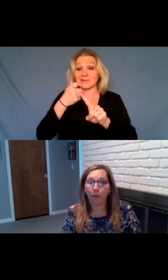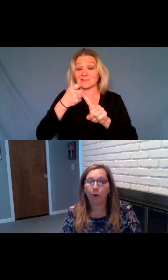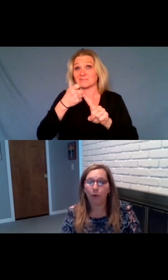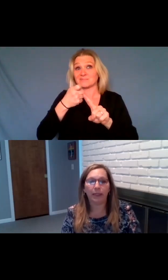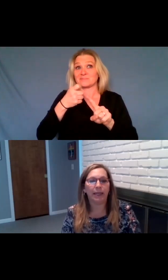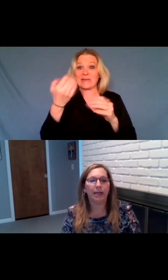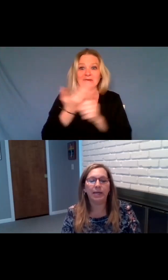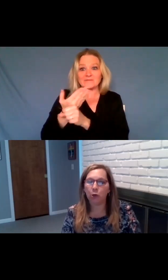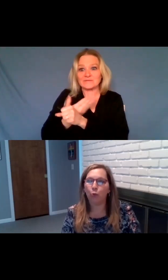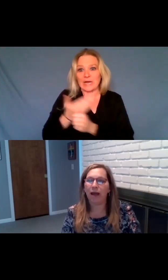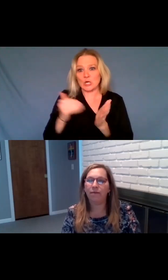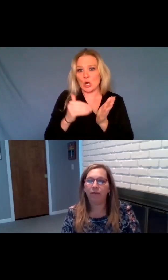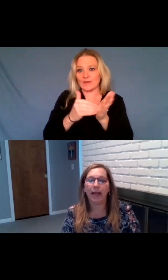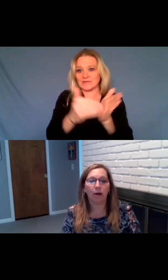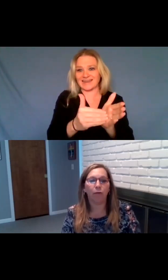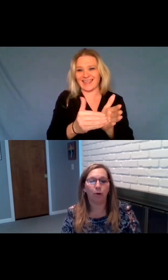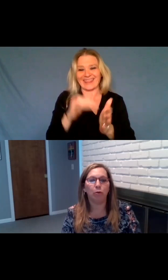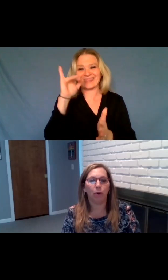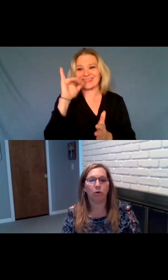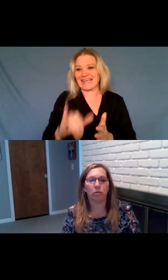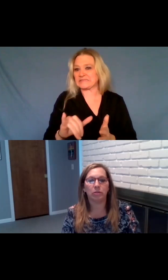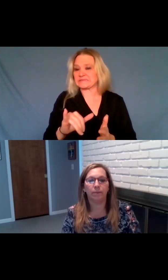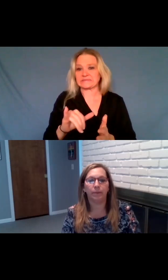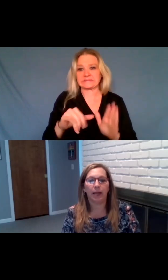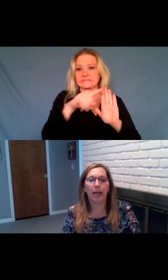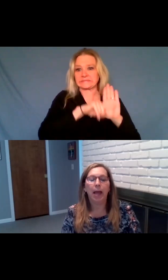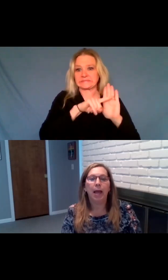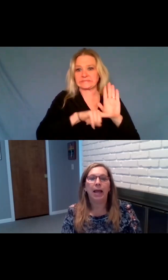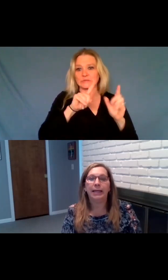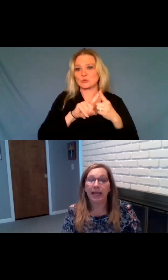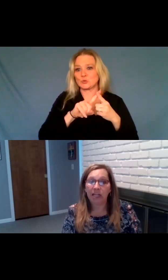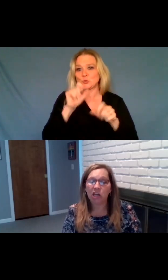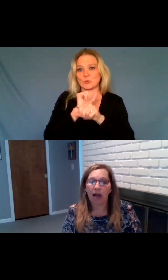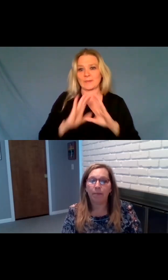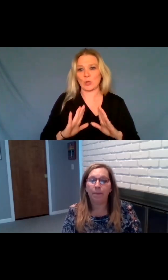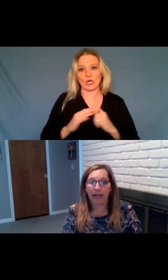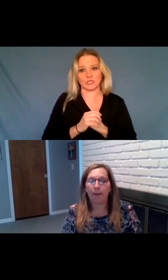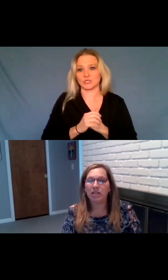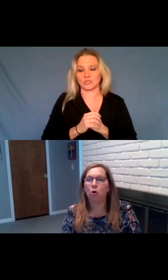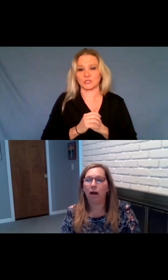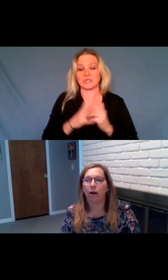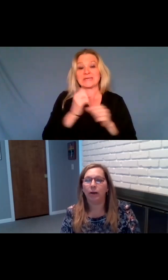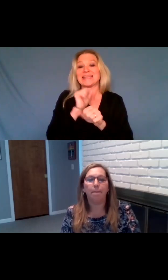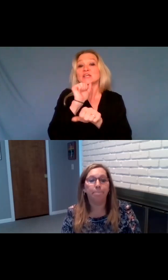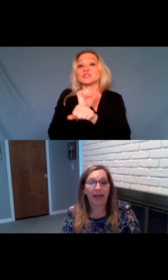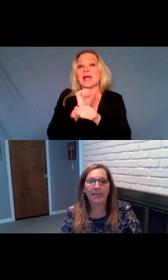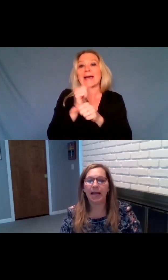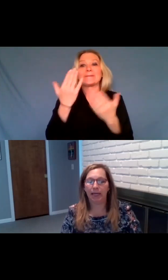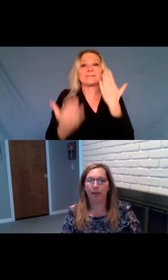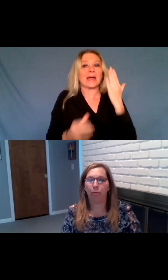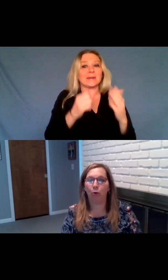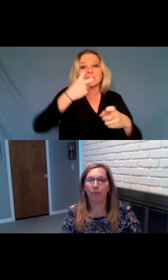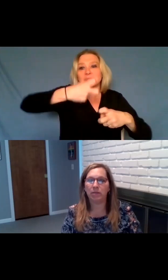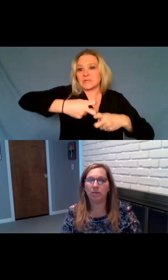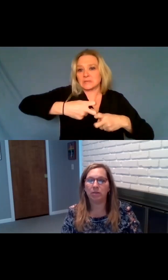fired frequently is a red flag for employers. Okay, getting a job may not be so hard.